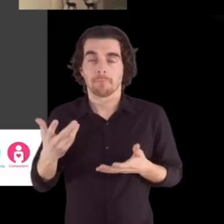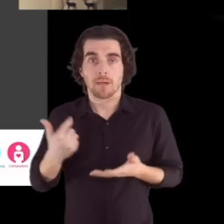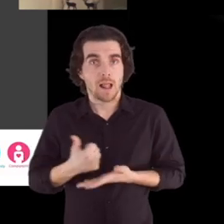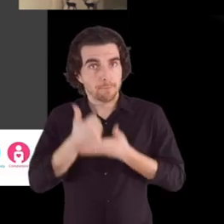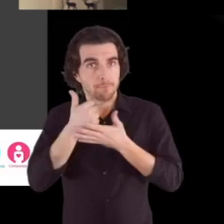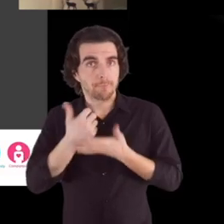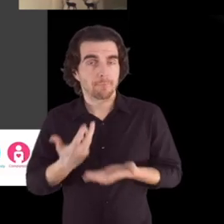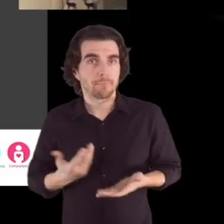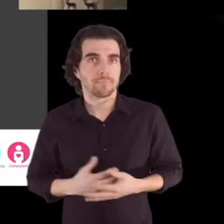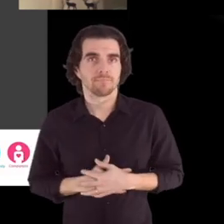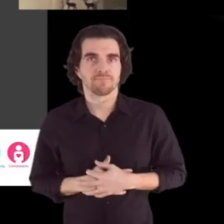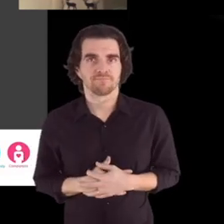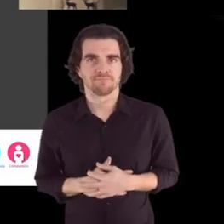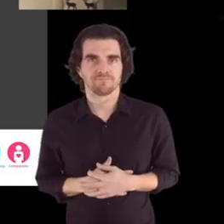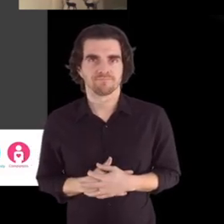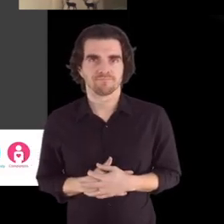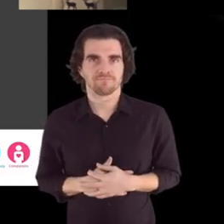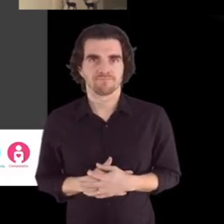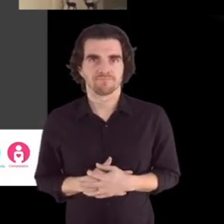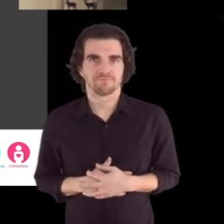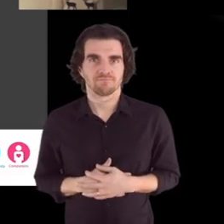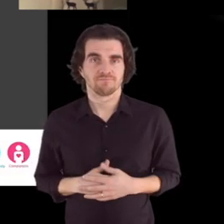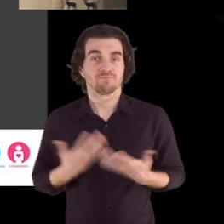and something that, you know, might be helpful.